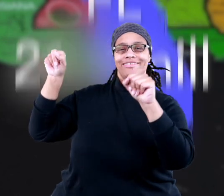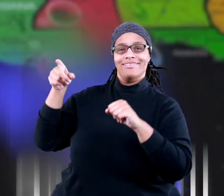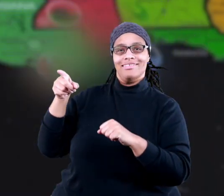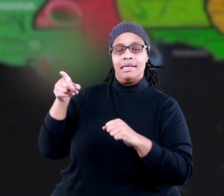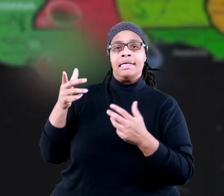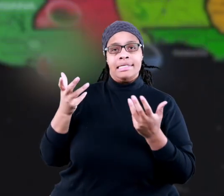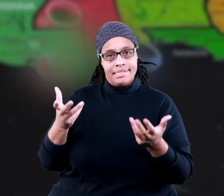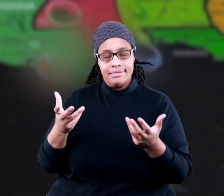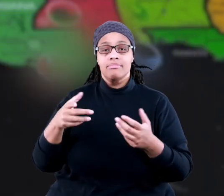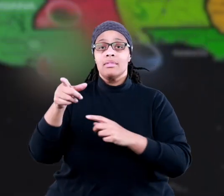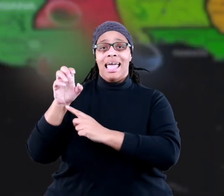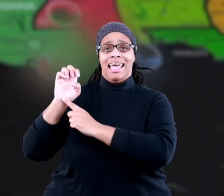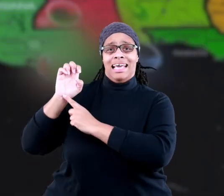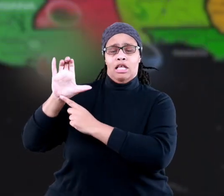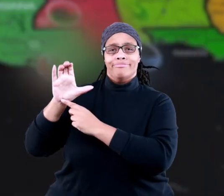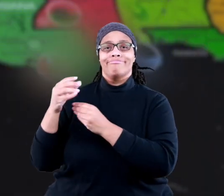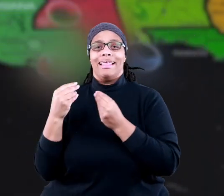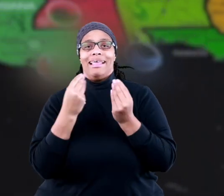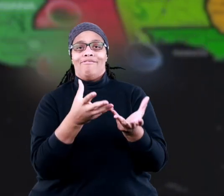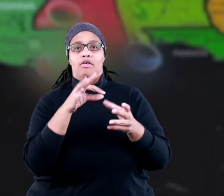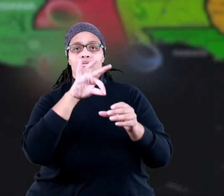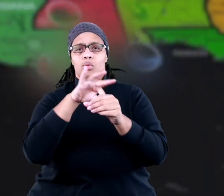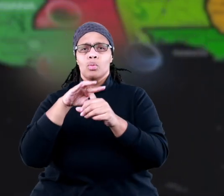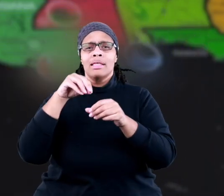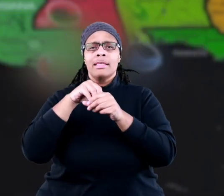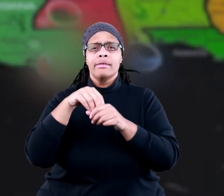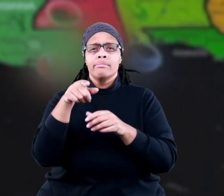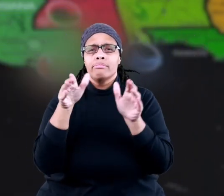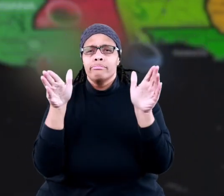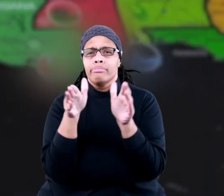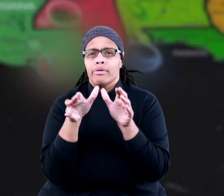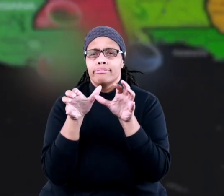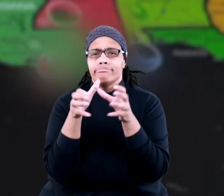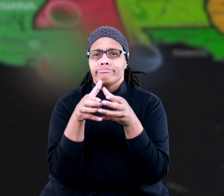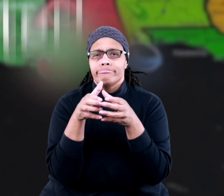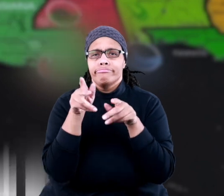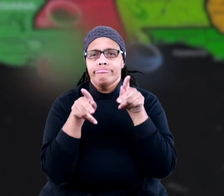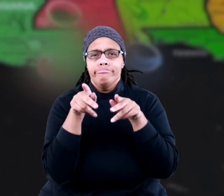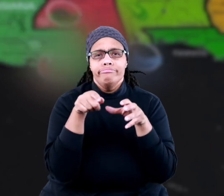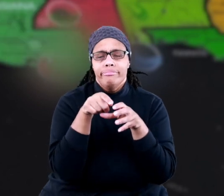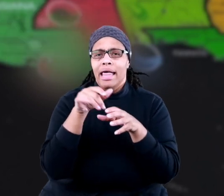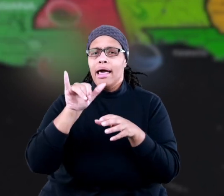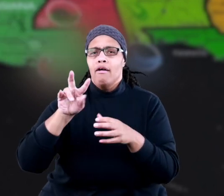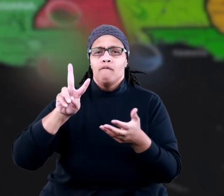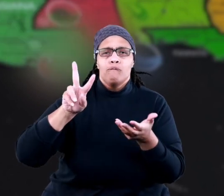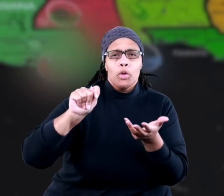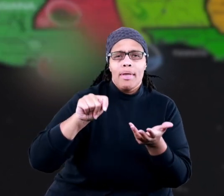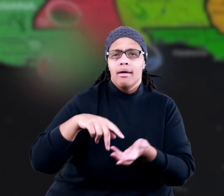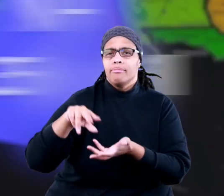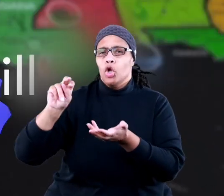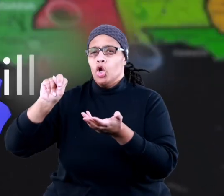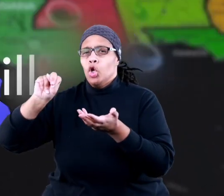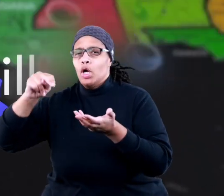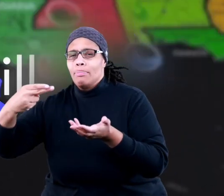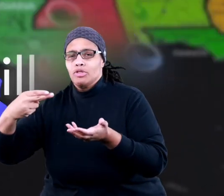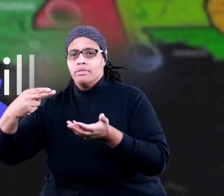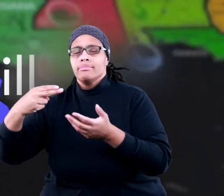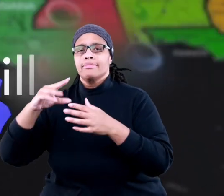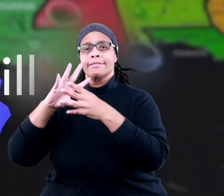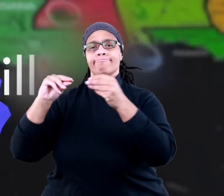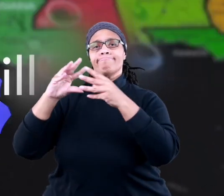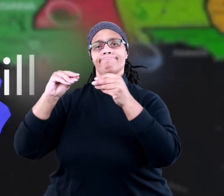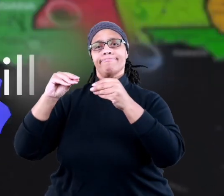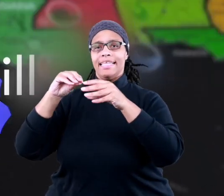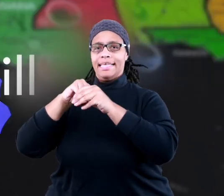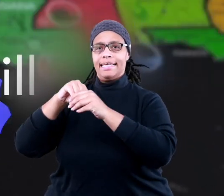president. The Electoral College gives the voters in small population states, like Vermont or New Hampshire, a